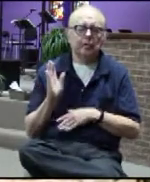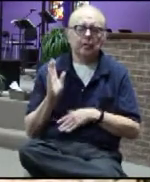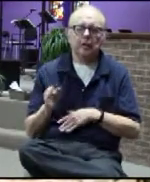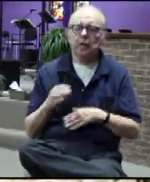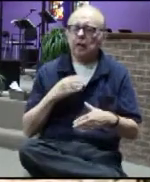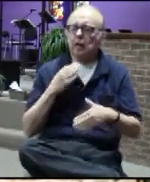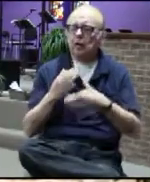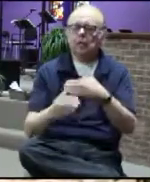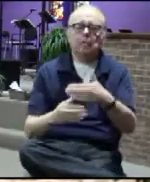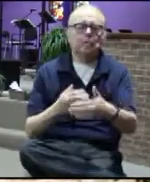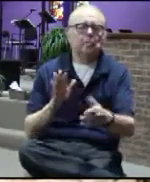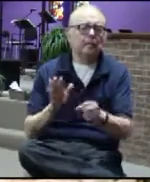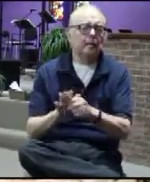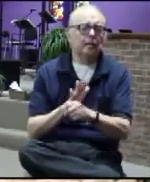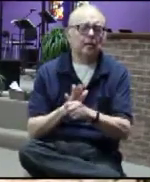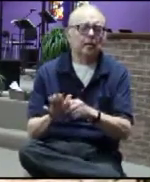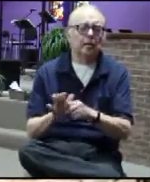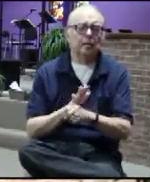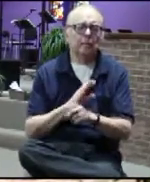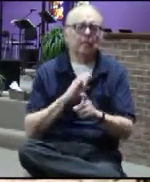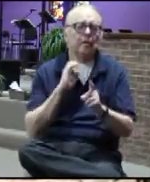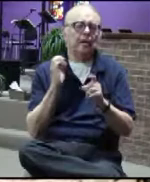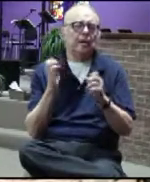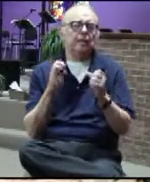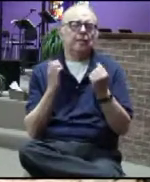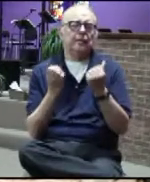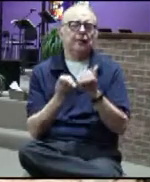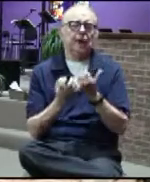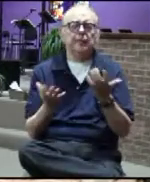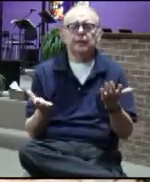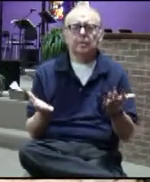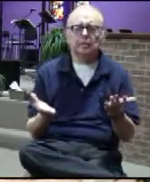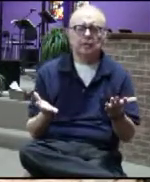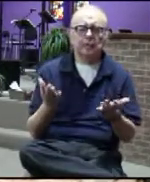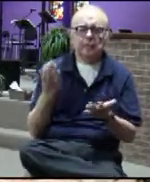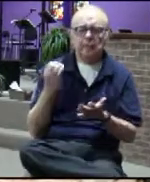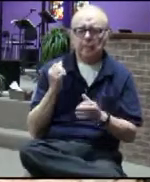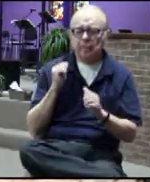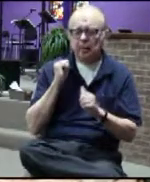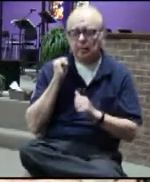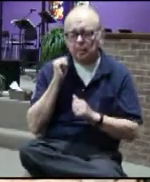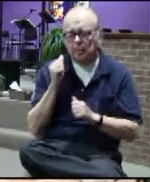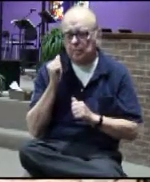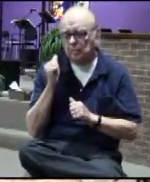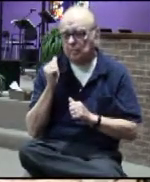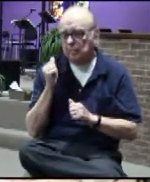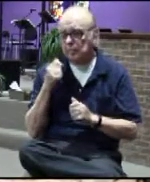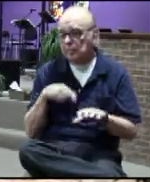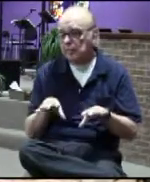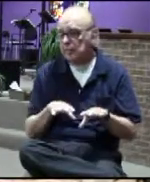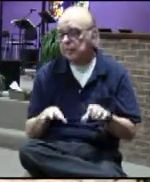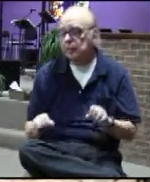process their whole environment. And so each day what they do